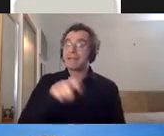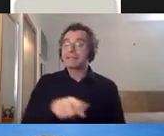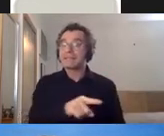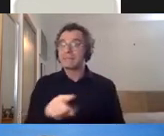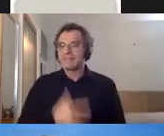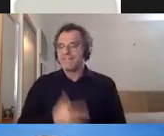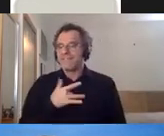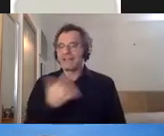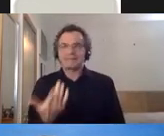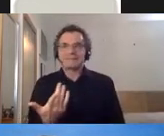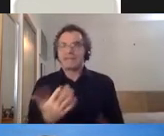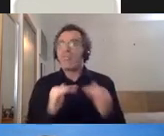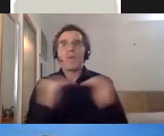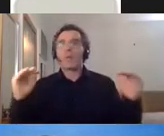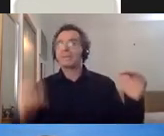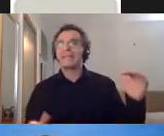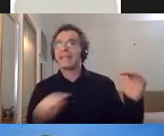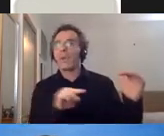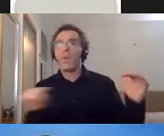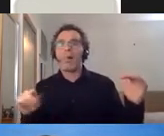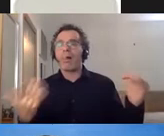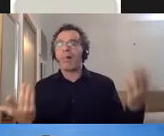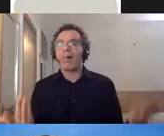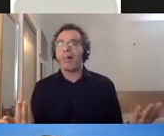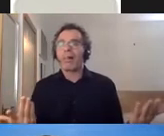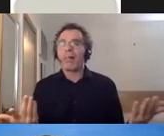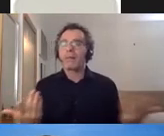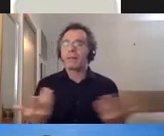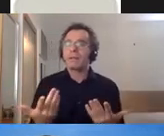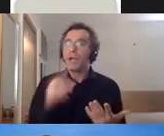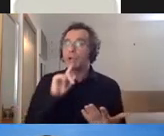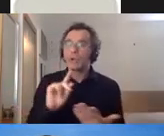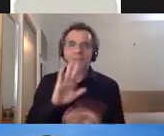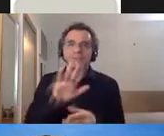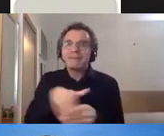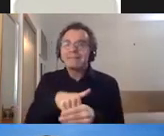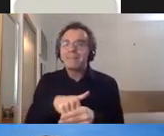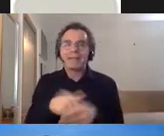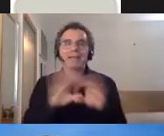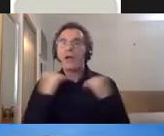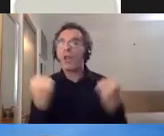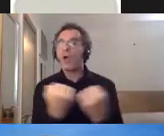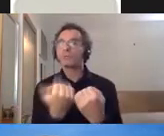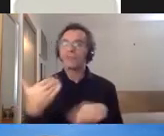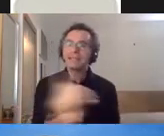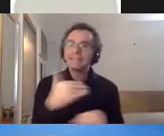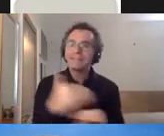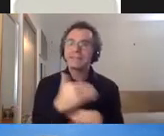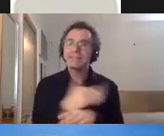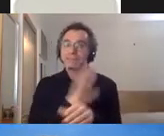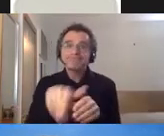no level playing field existed in respect of their ability to participate in classroom activities and the school